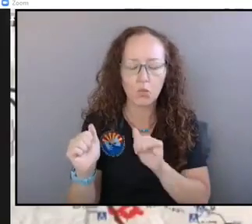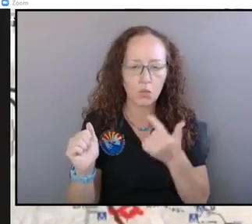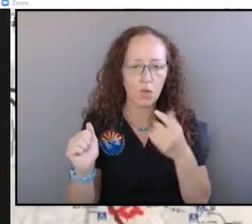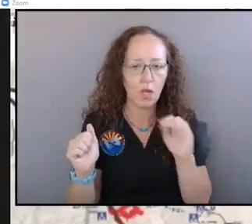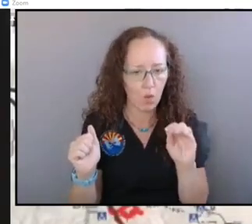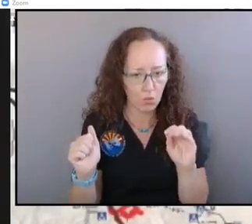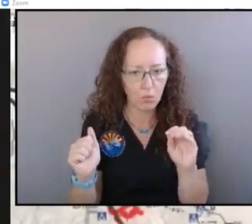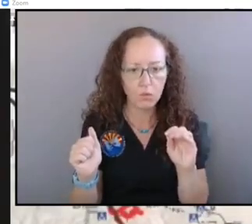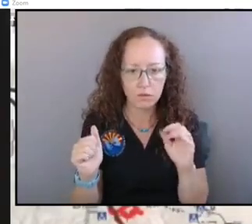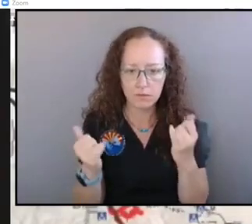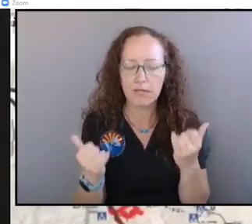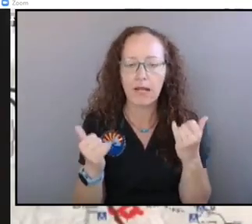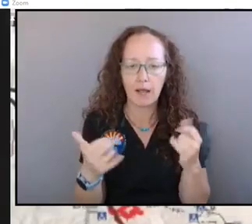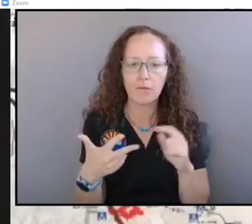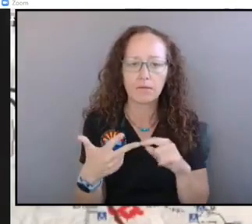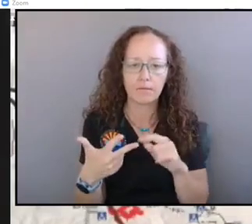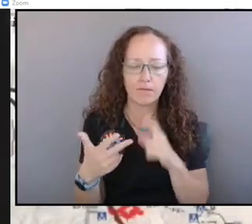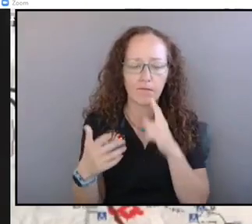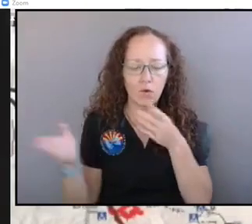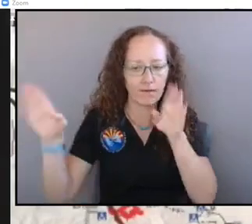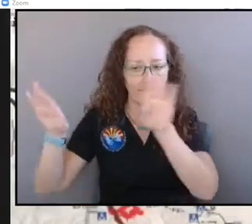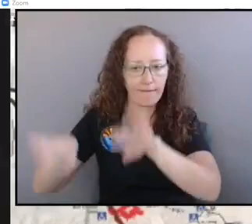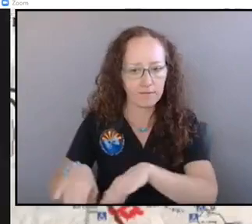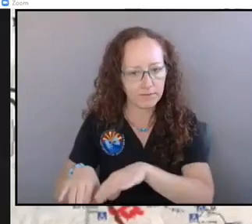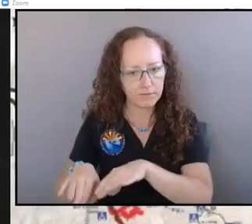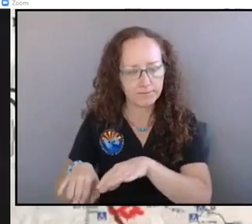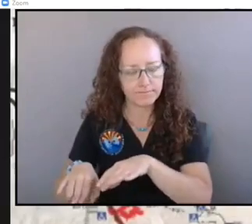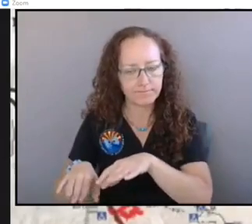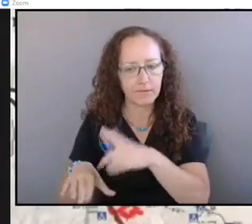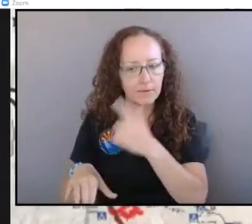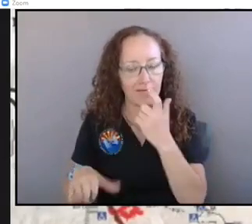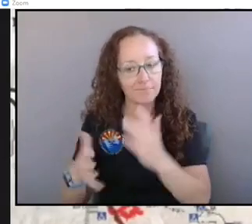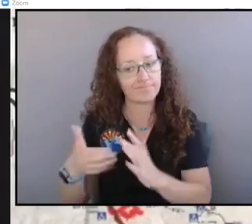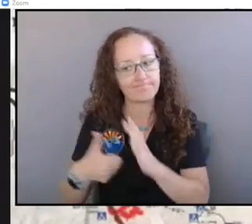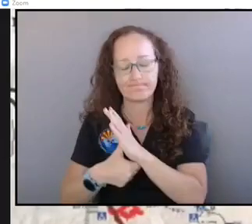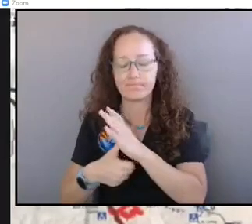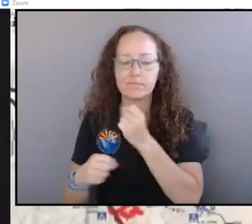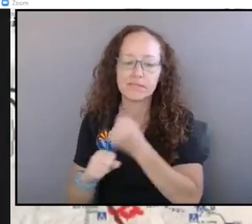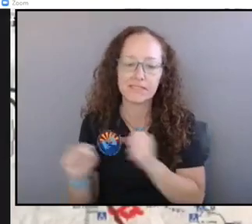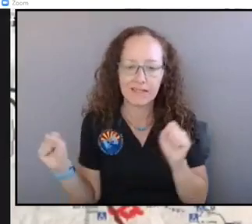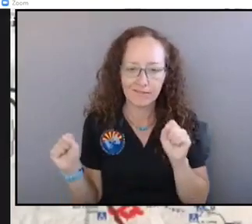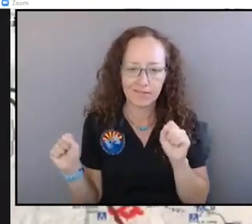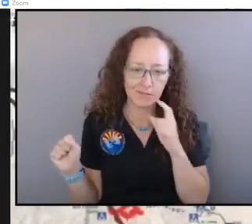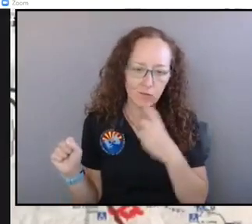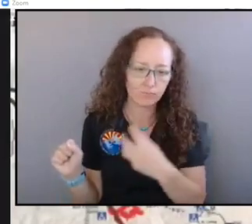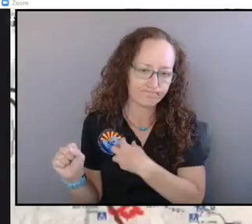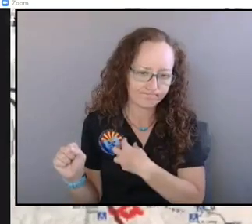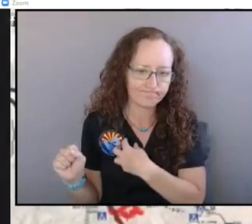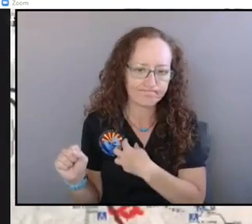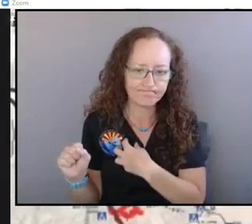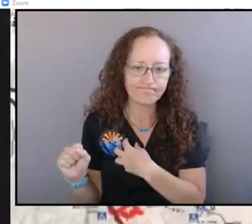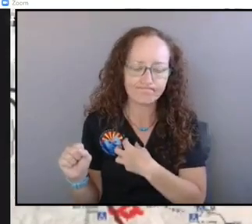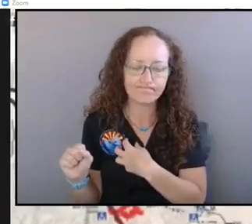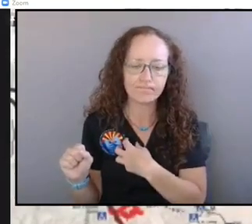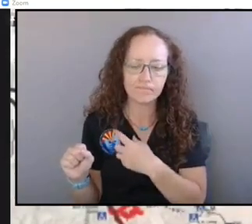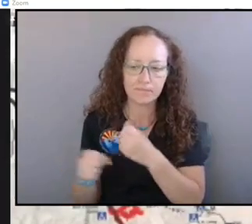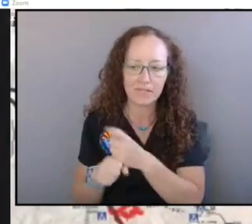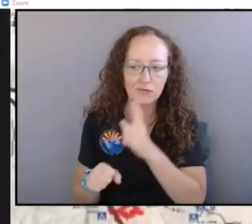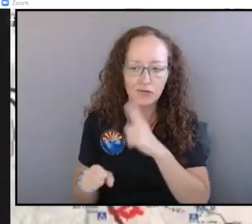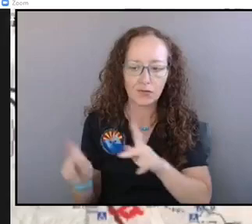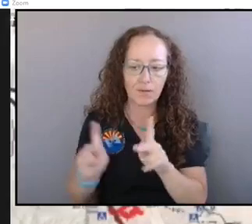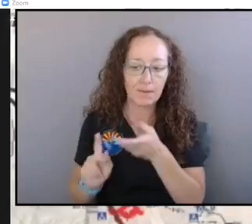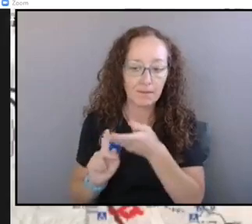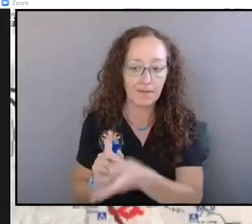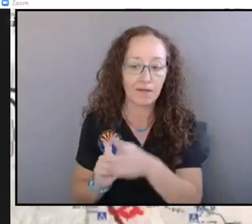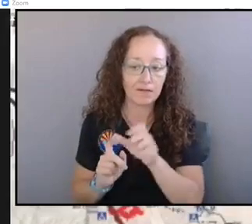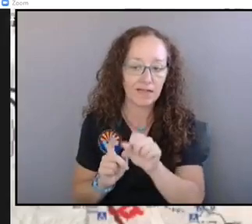canyon, as safety is always the primary concern for law enforcement and making sure that the people of San Miguel County are